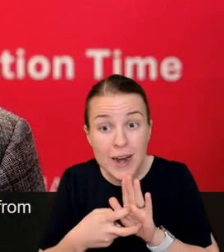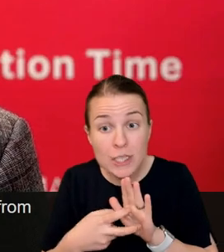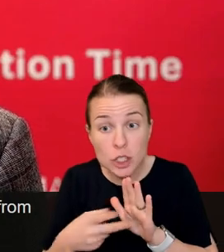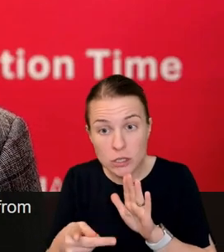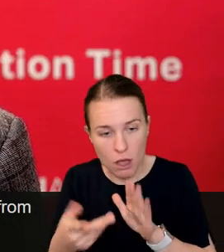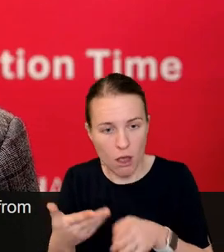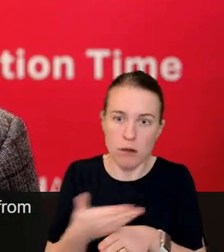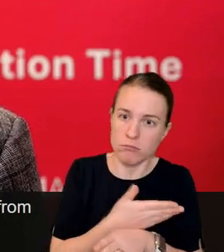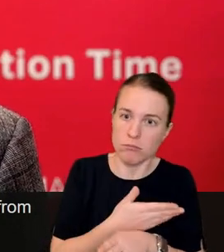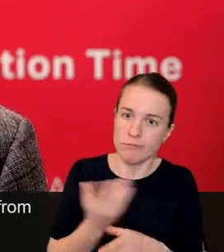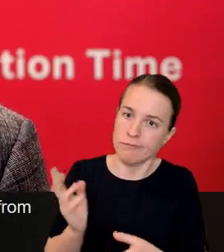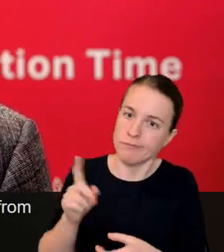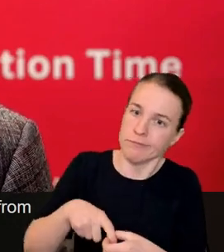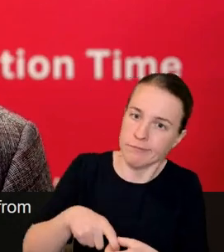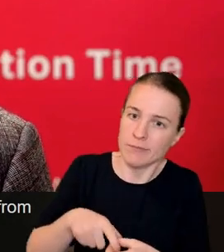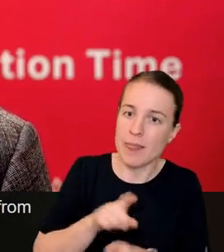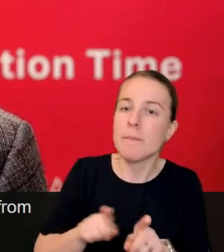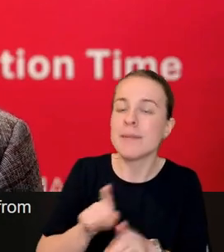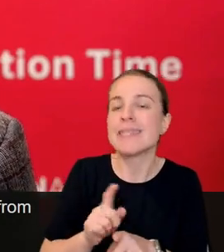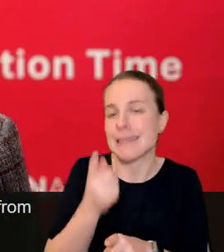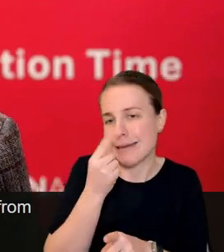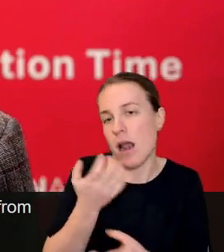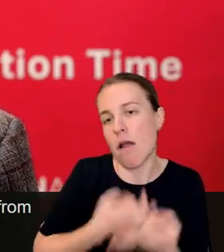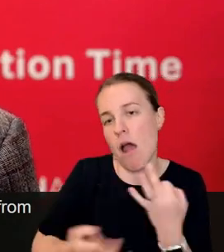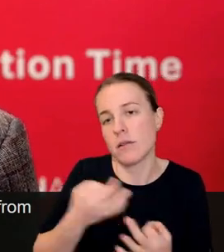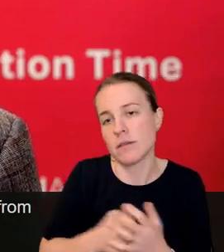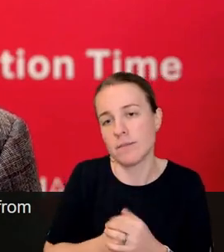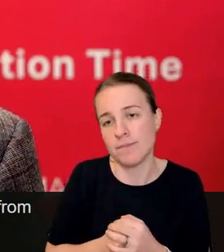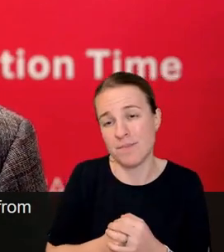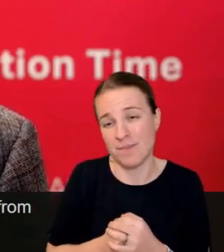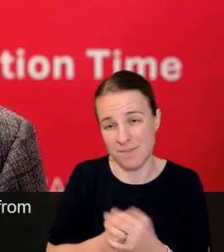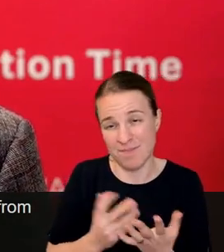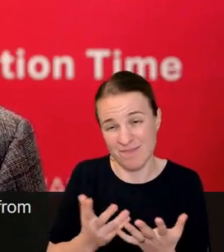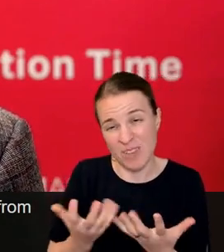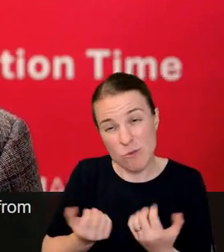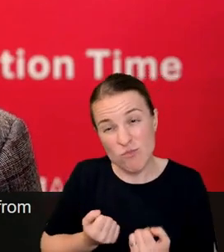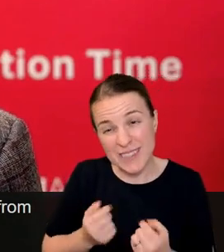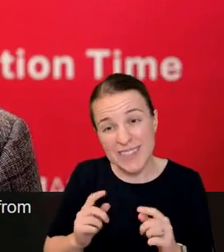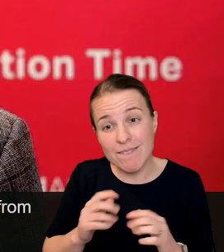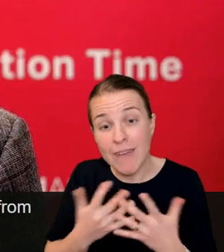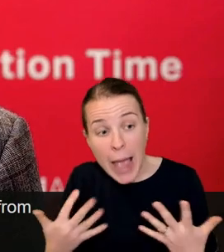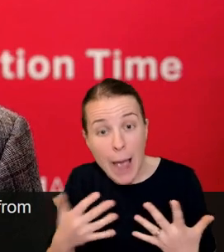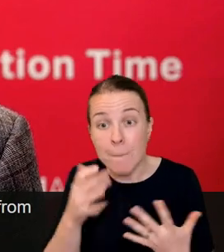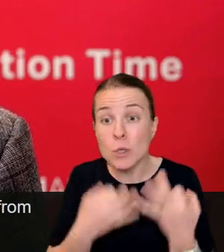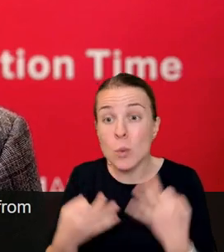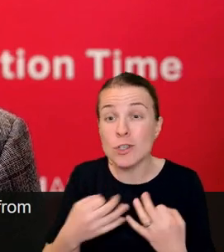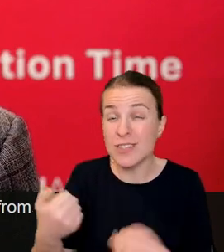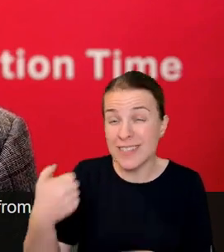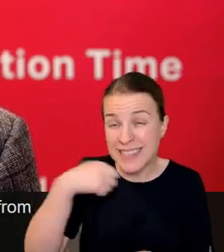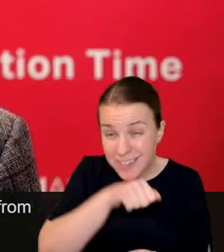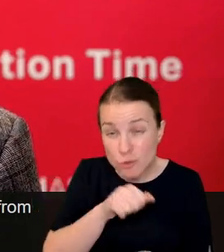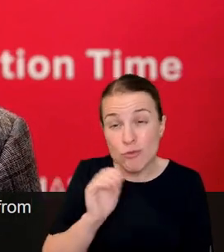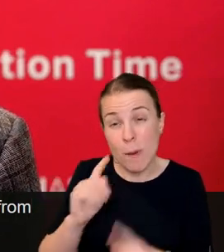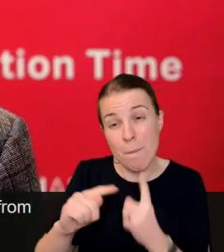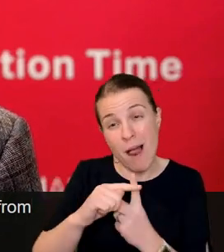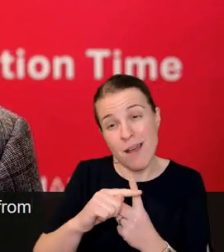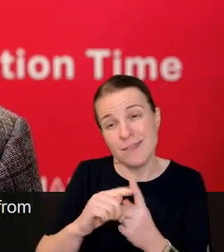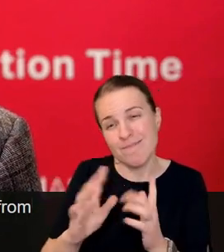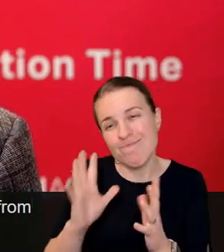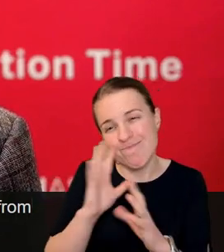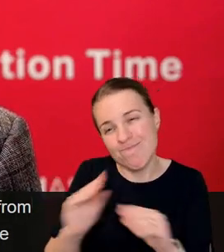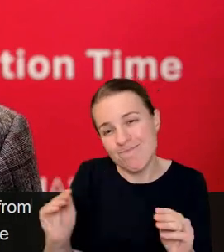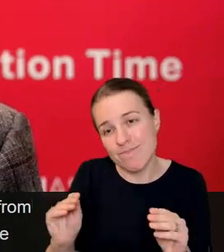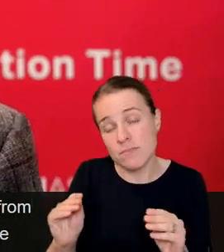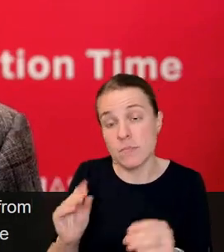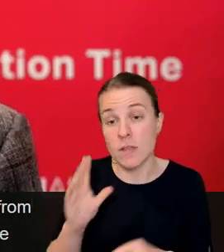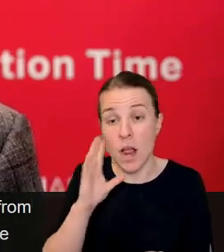pre-registered. Over 600 questions were received before the event. Please note that the chat is